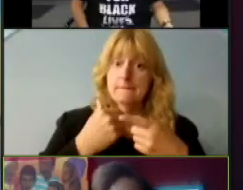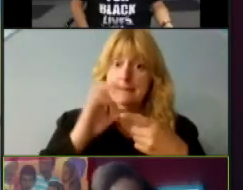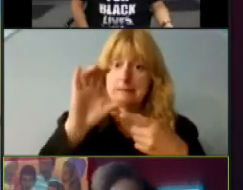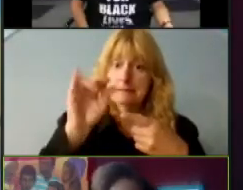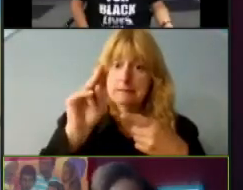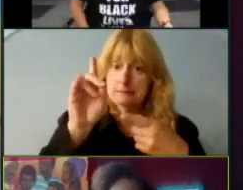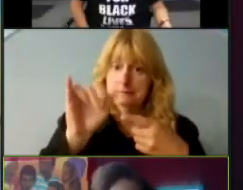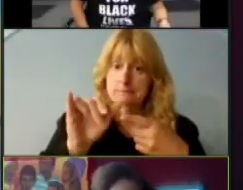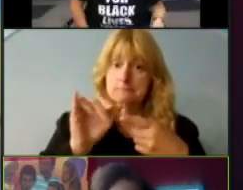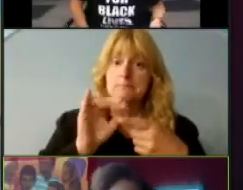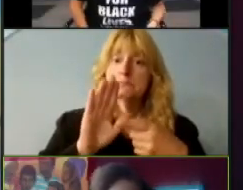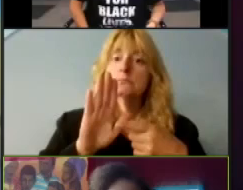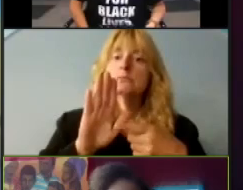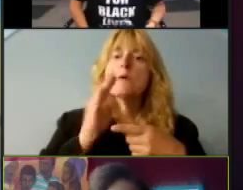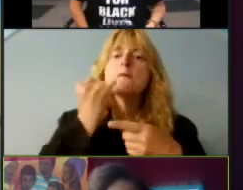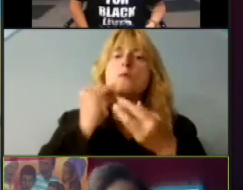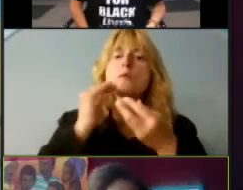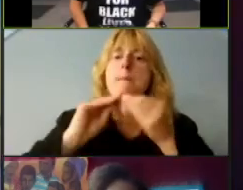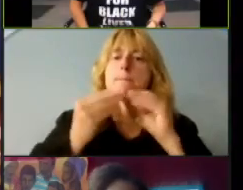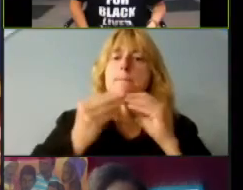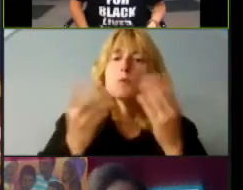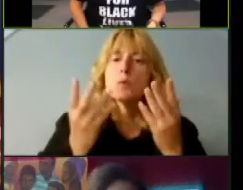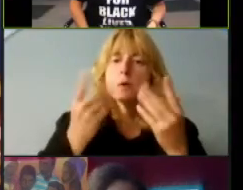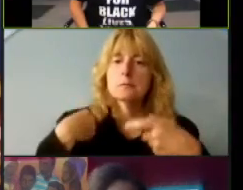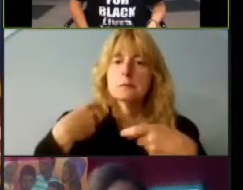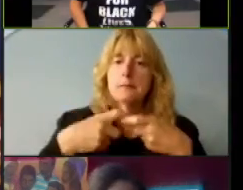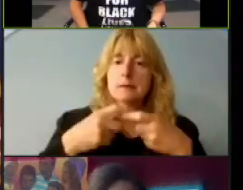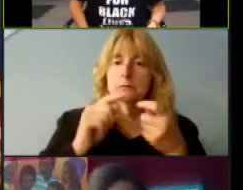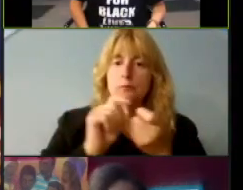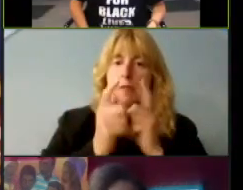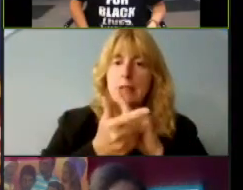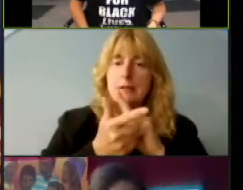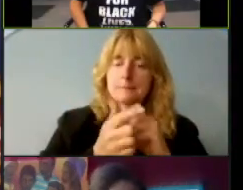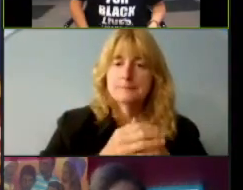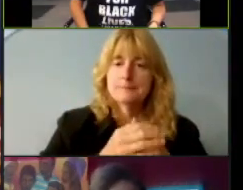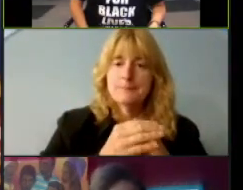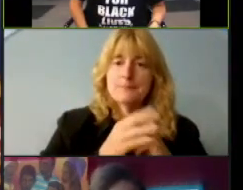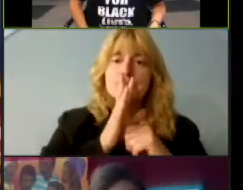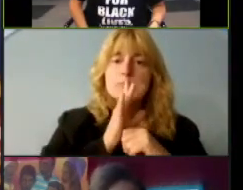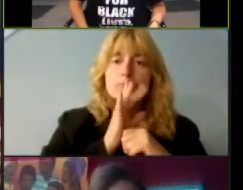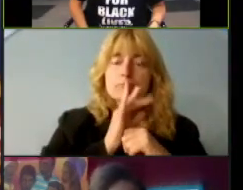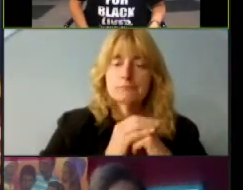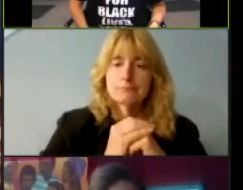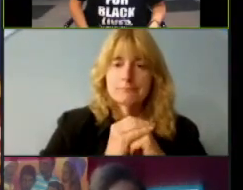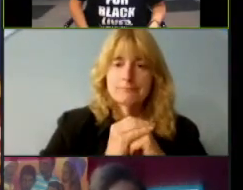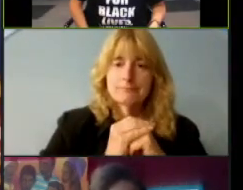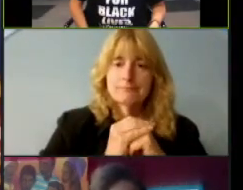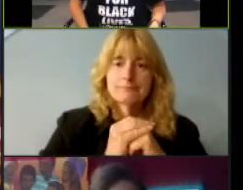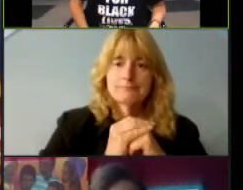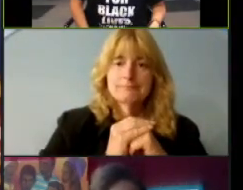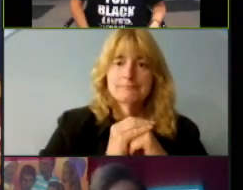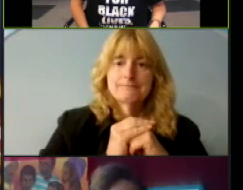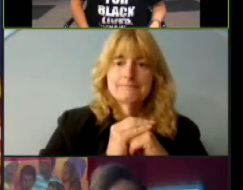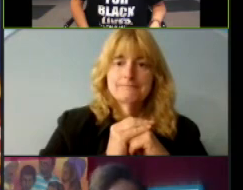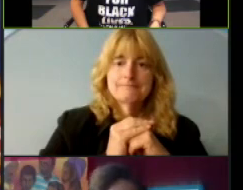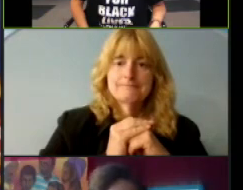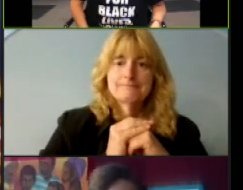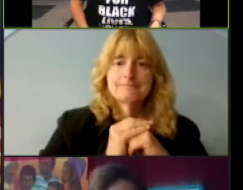Spanish translation. Si necesitas traducción en español, por favor habla al